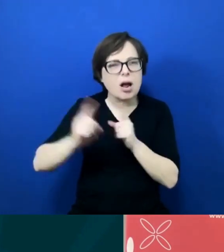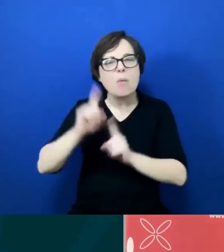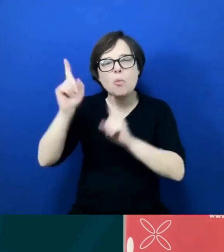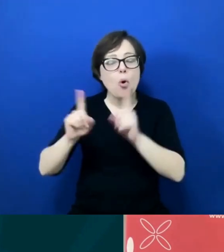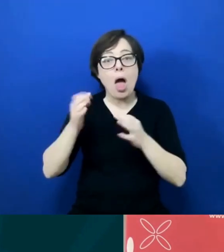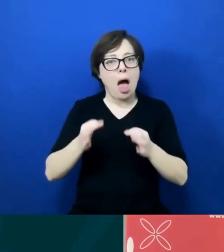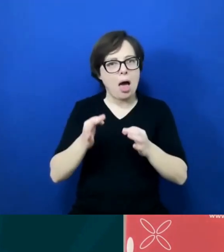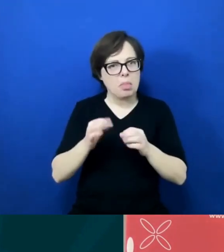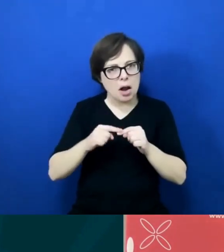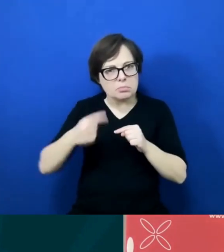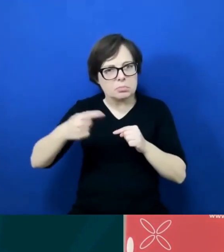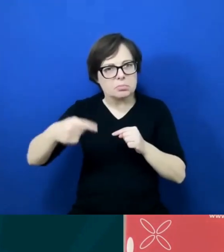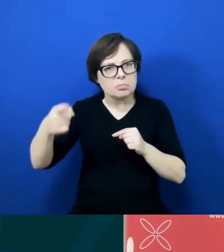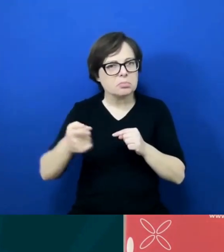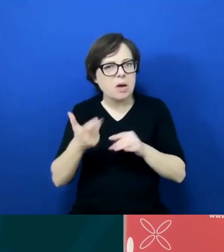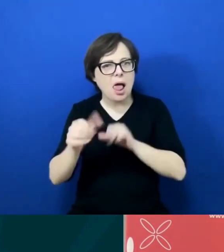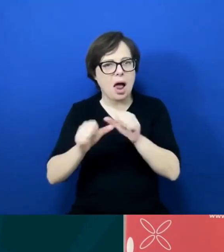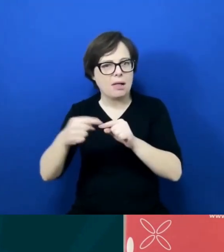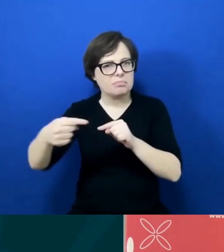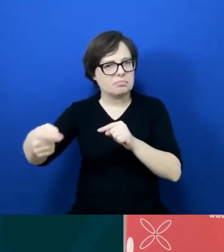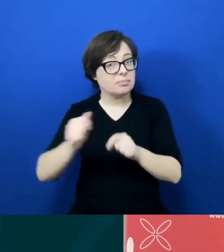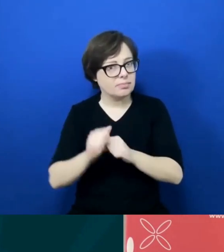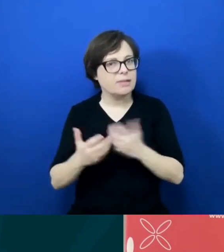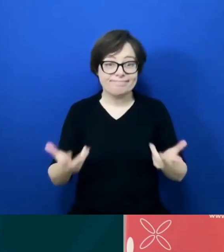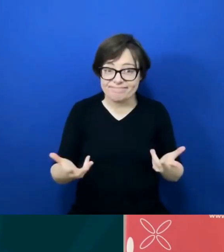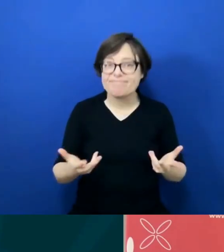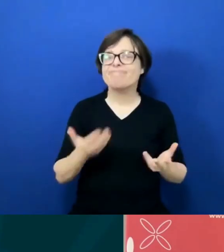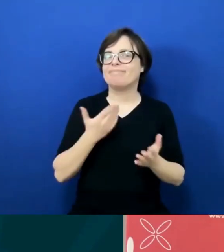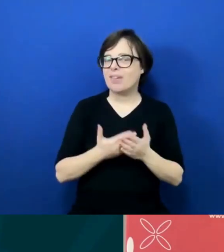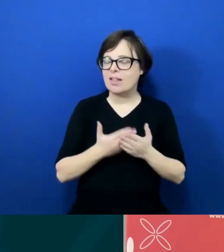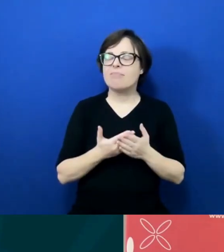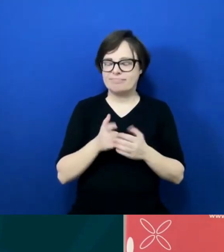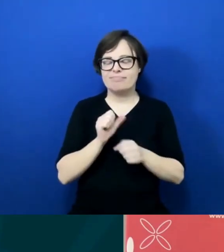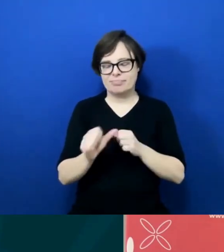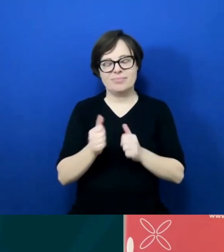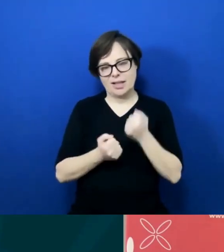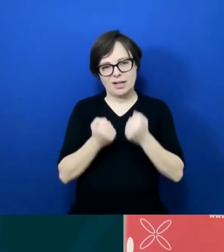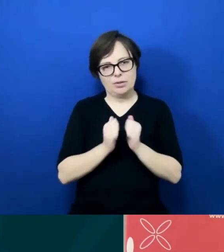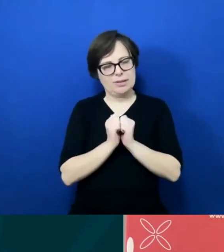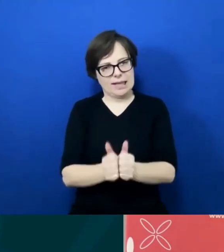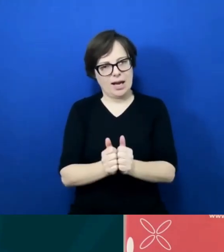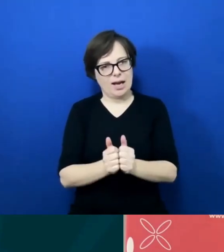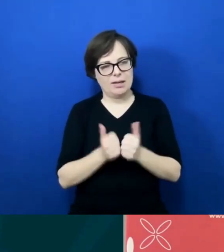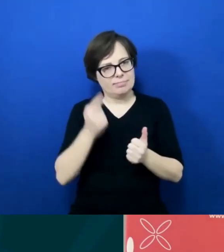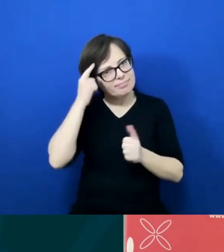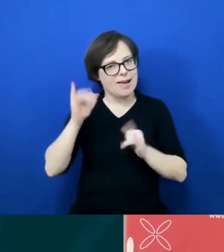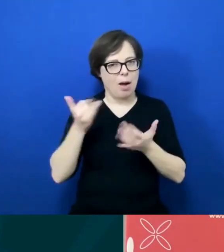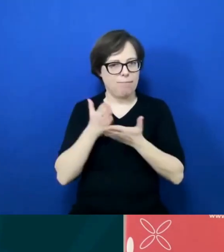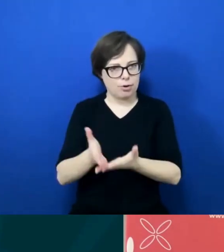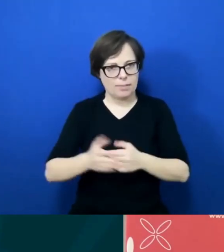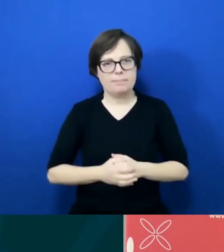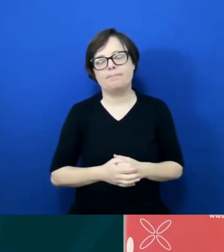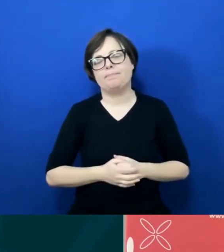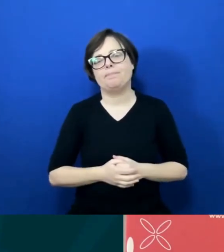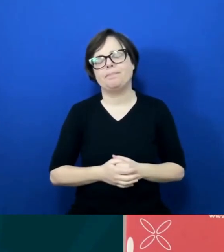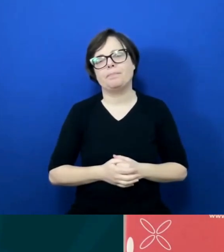40, 30 years, now we see them every few years. So it's a very big challenge so that we can deal with this